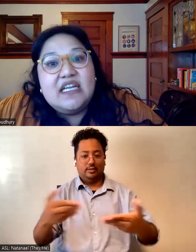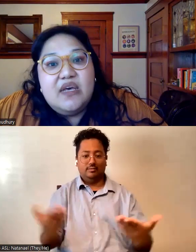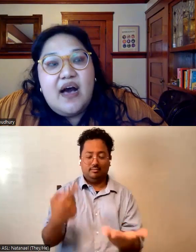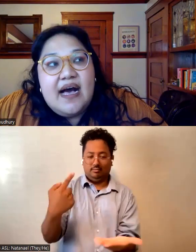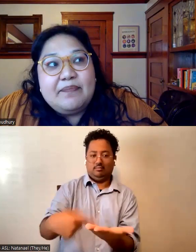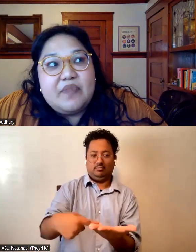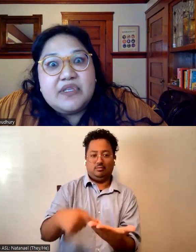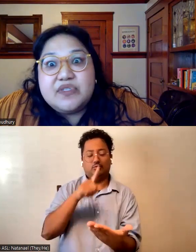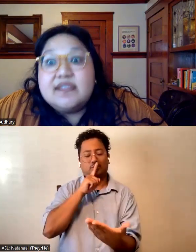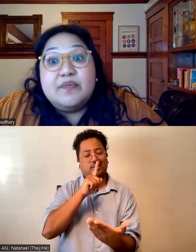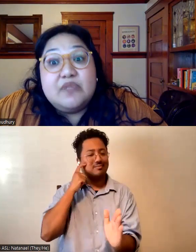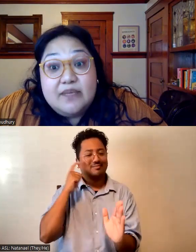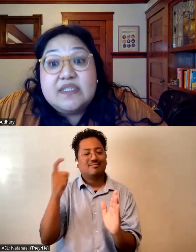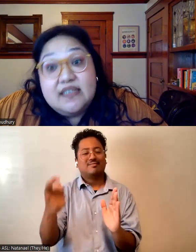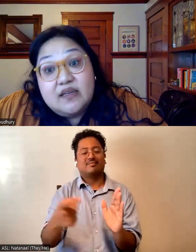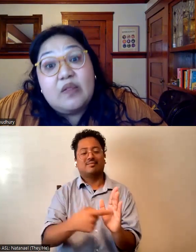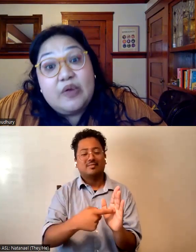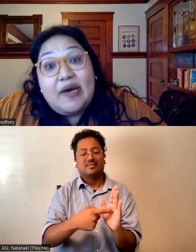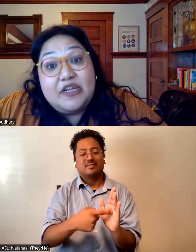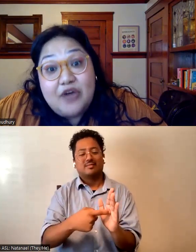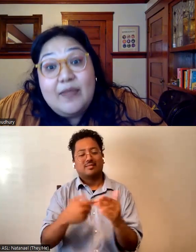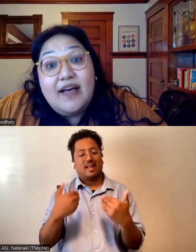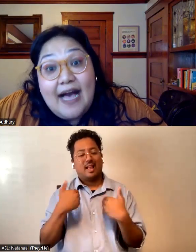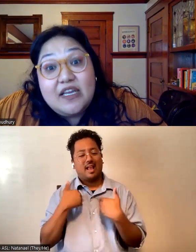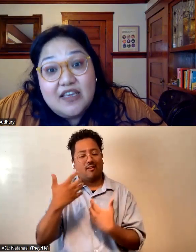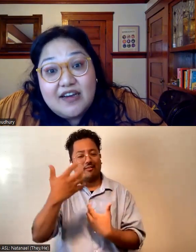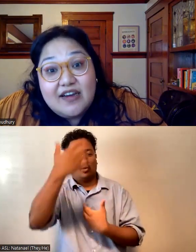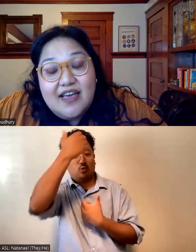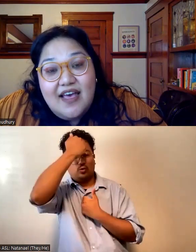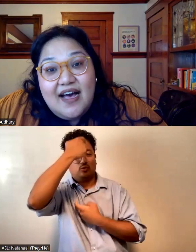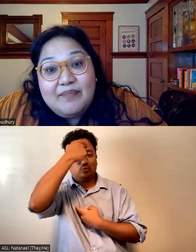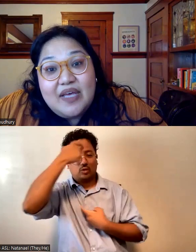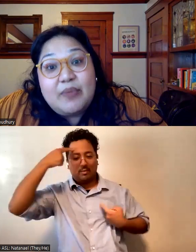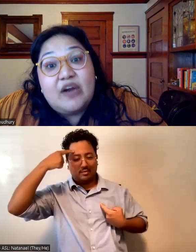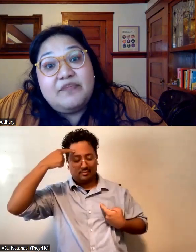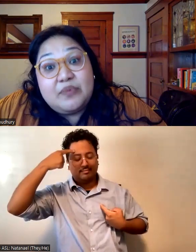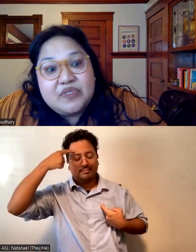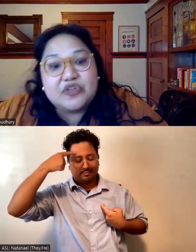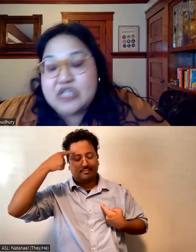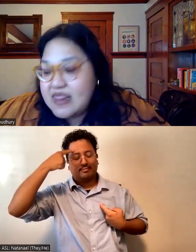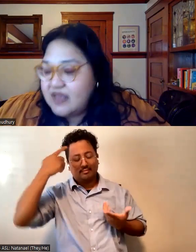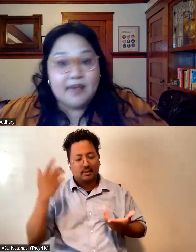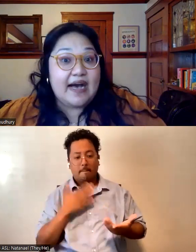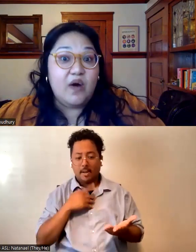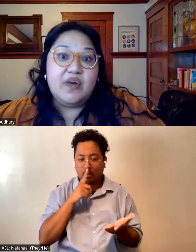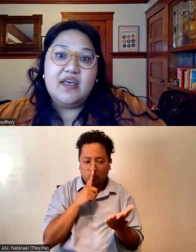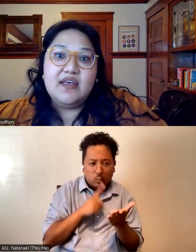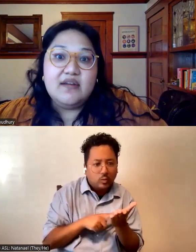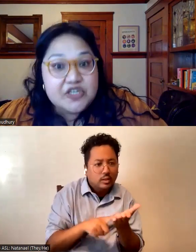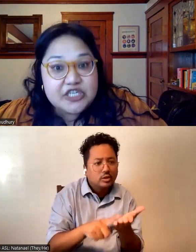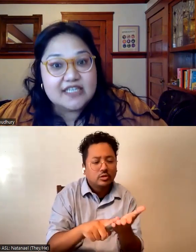that there's some deep-seated colonial body trauma happening here. And part of my research and thinking